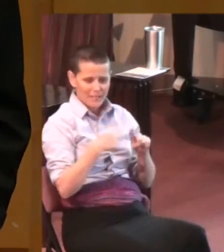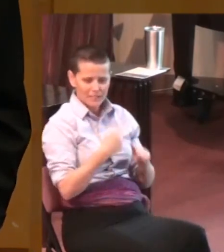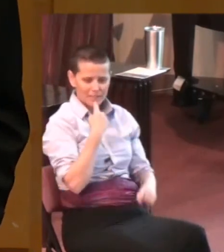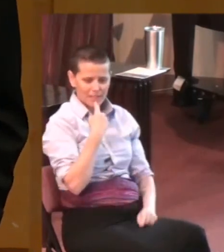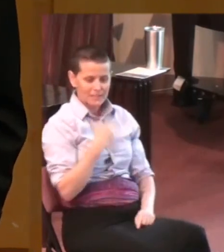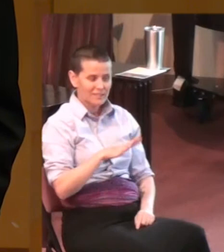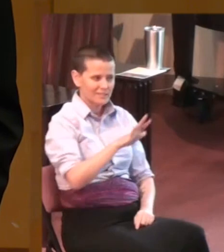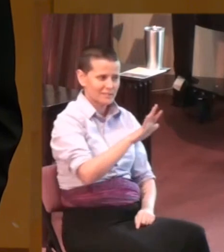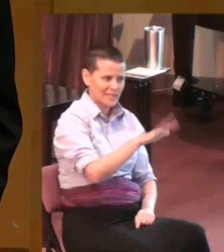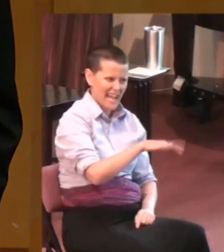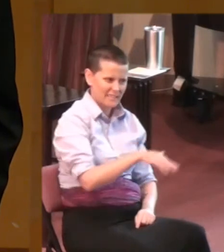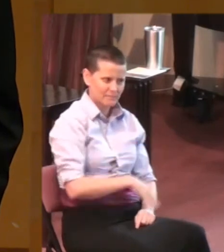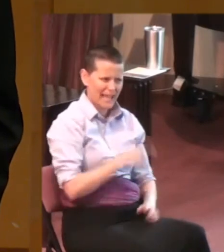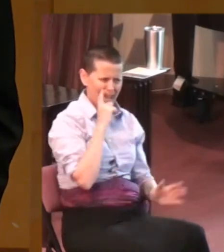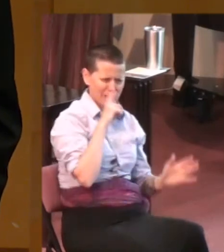here.